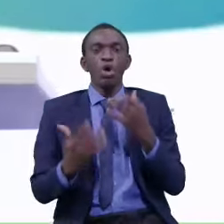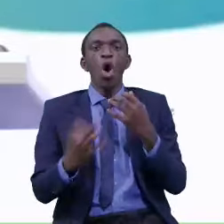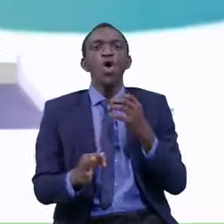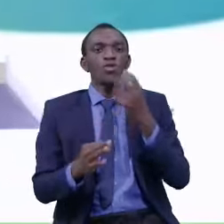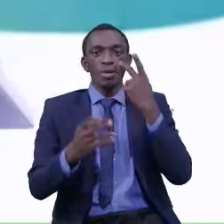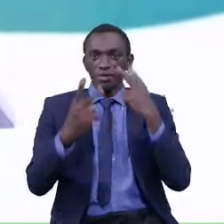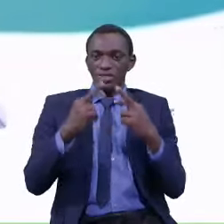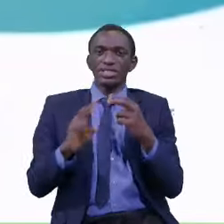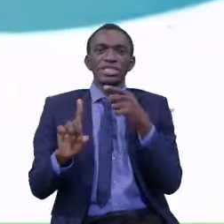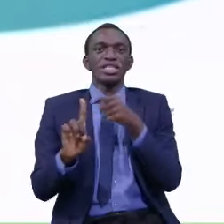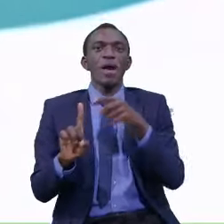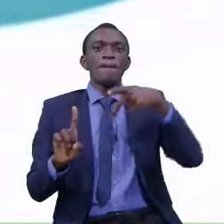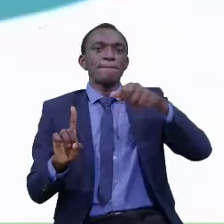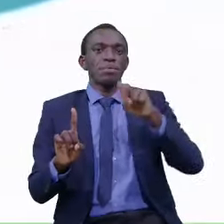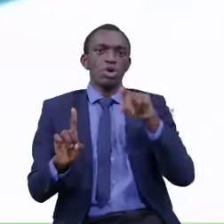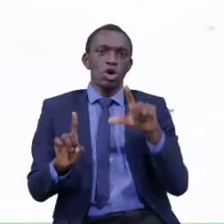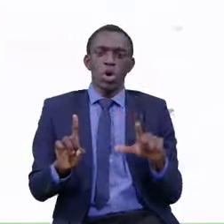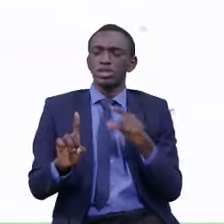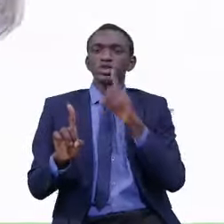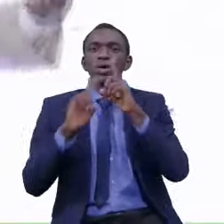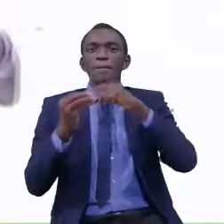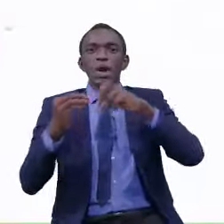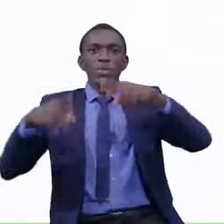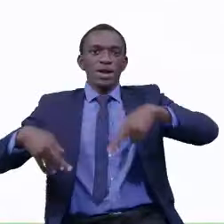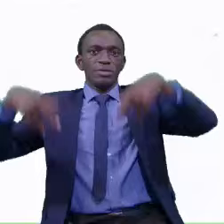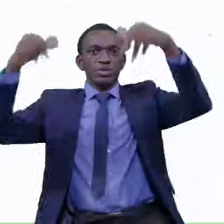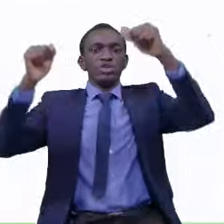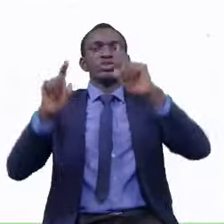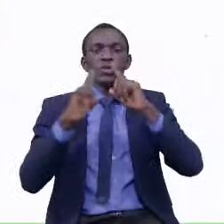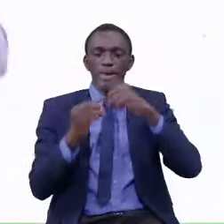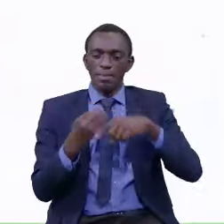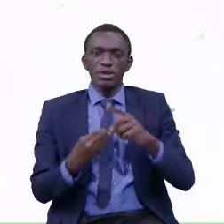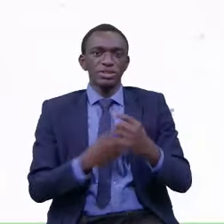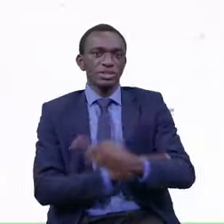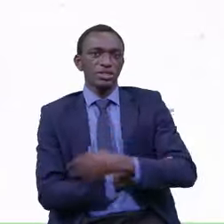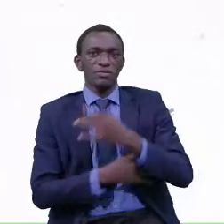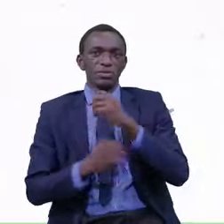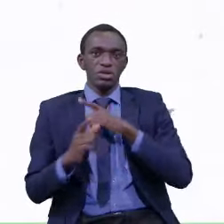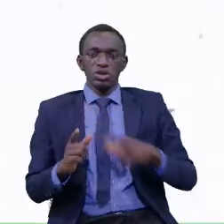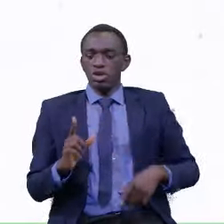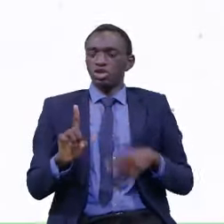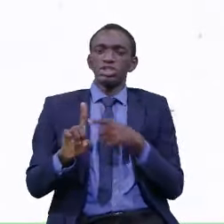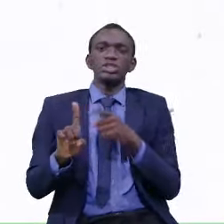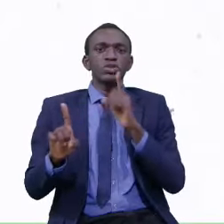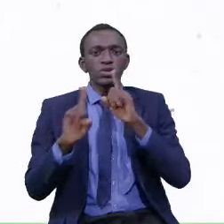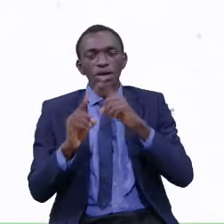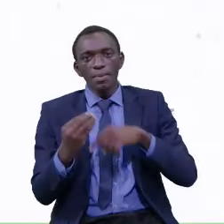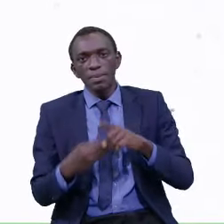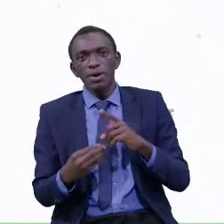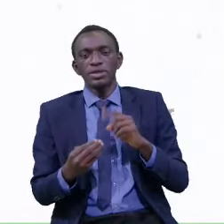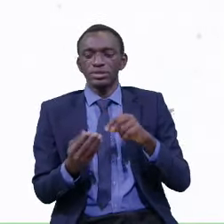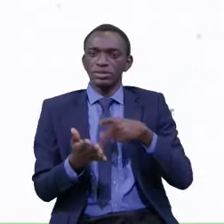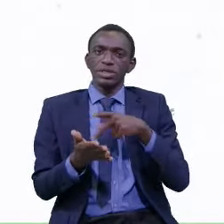think about the power of faith. As they sang and, you know, praised the Lord, the